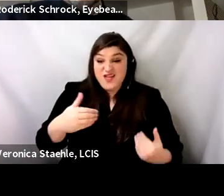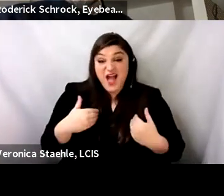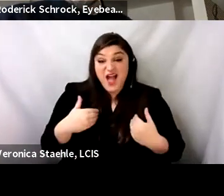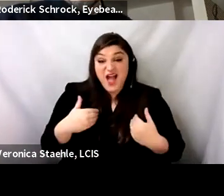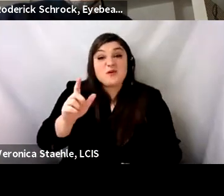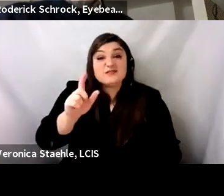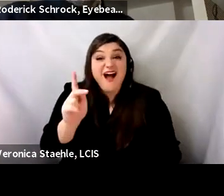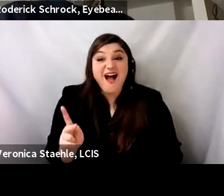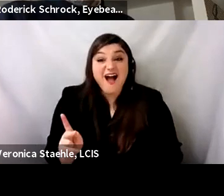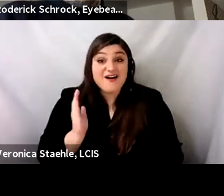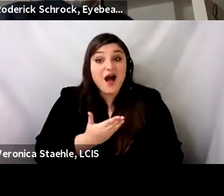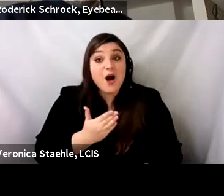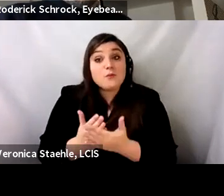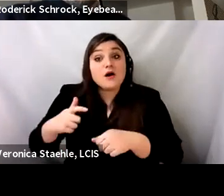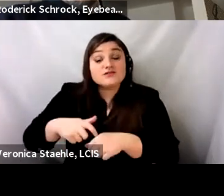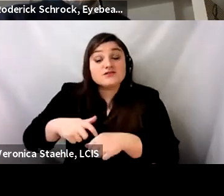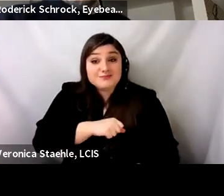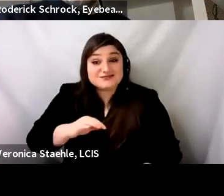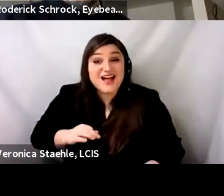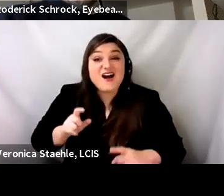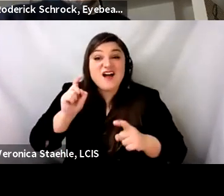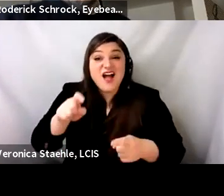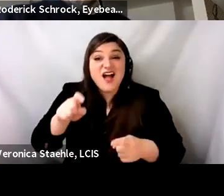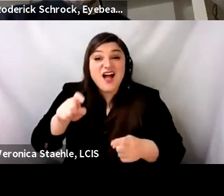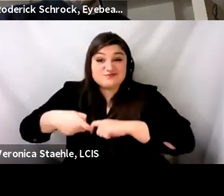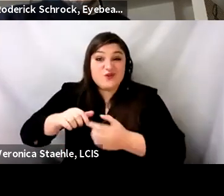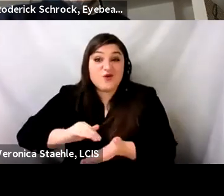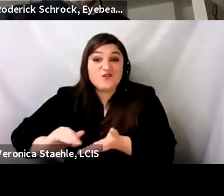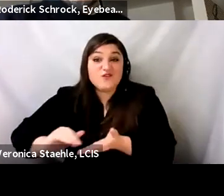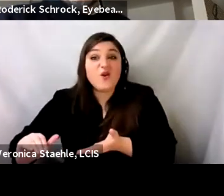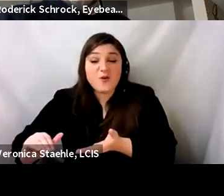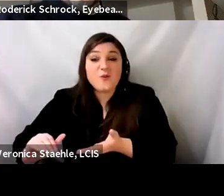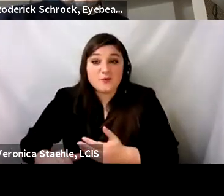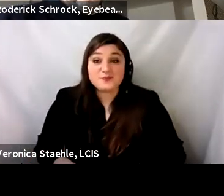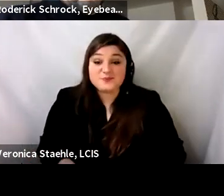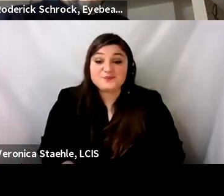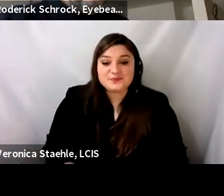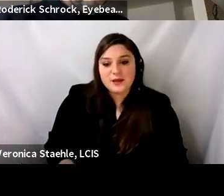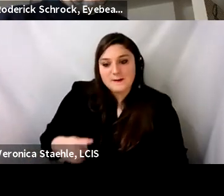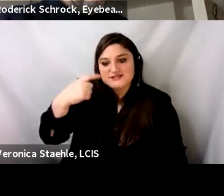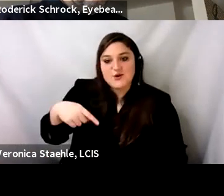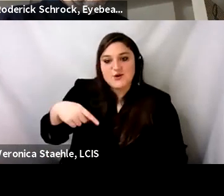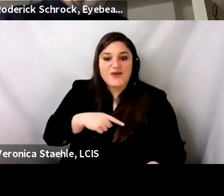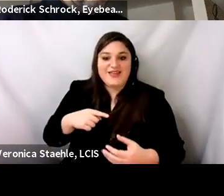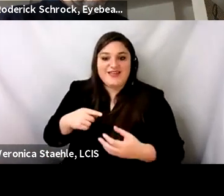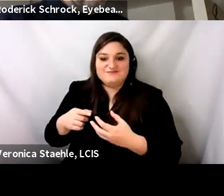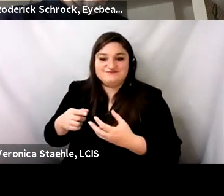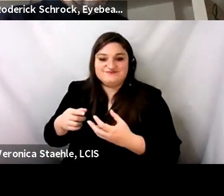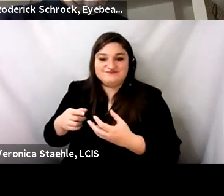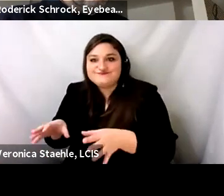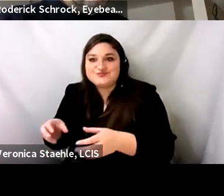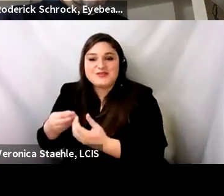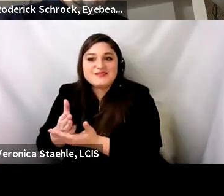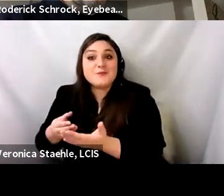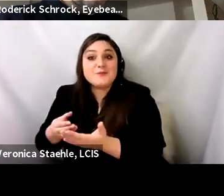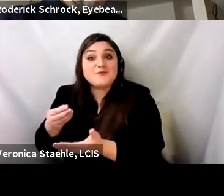our city funding with regard to youth funding, youth development funding. But making sure that